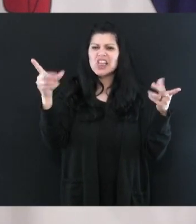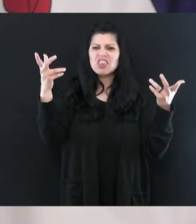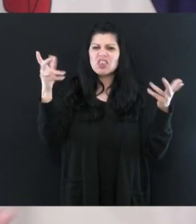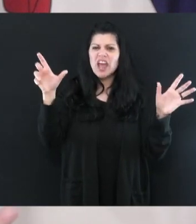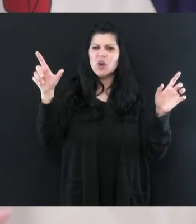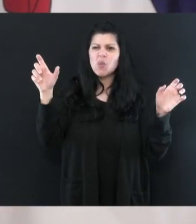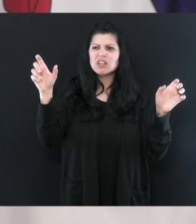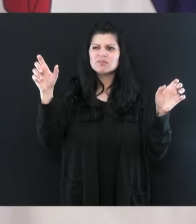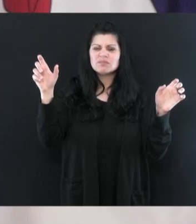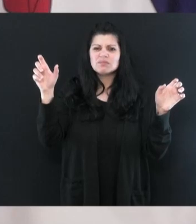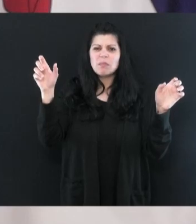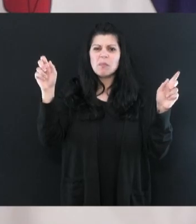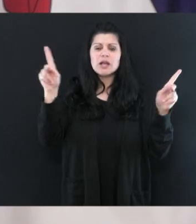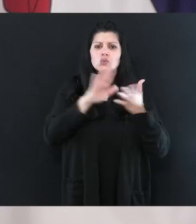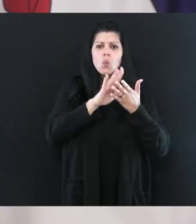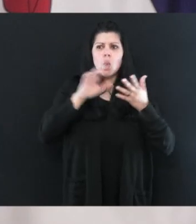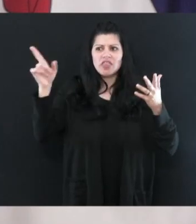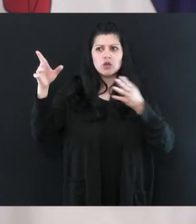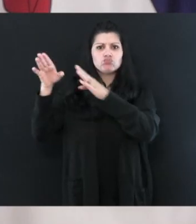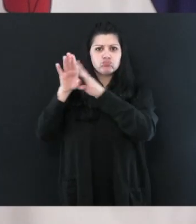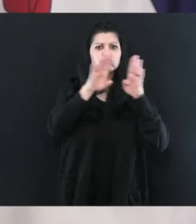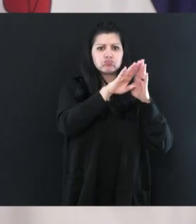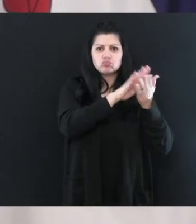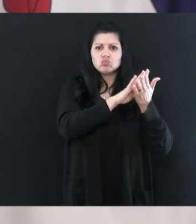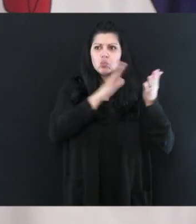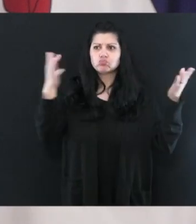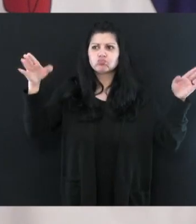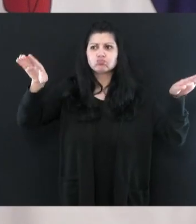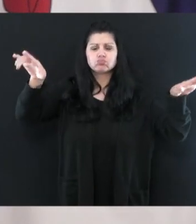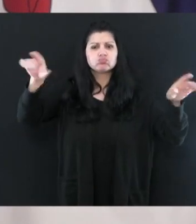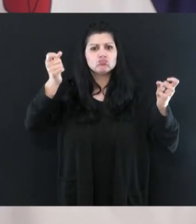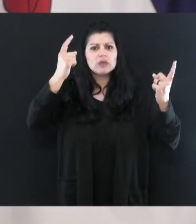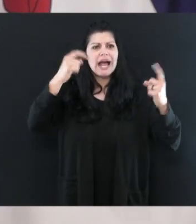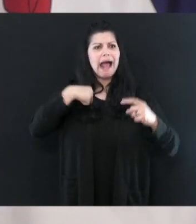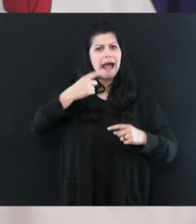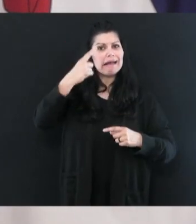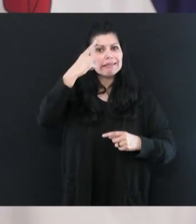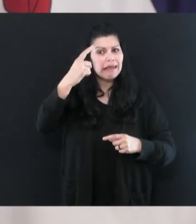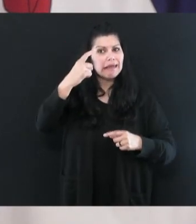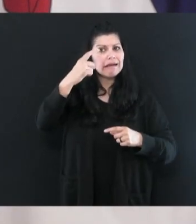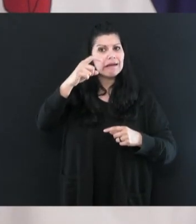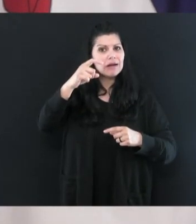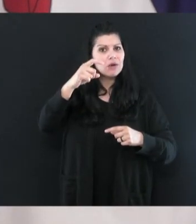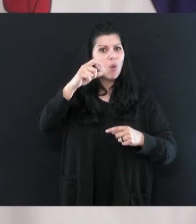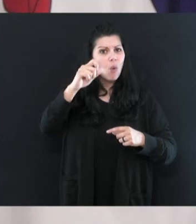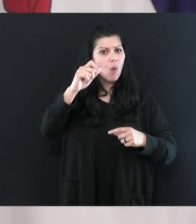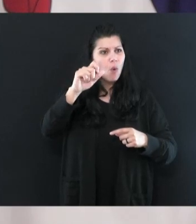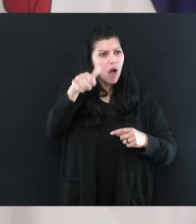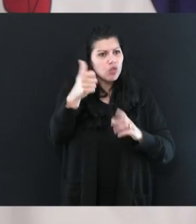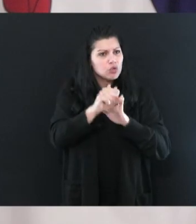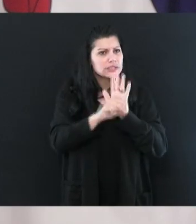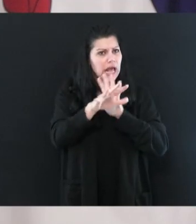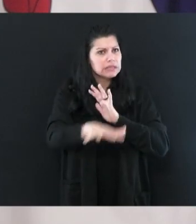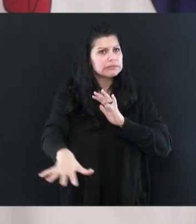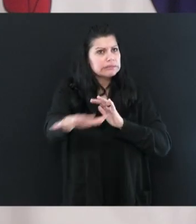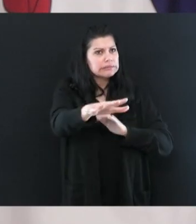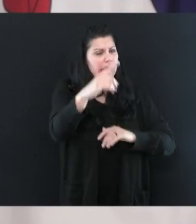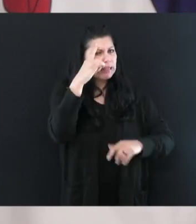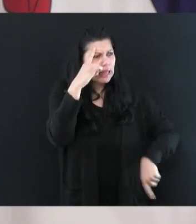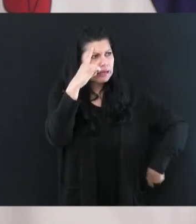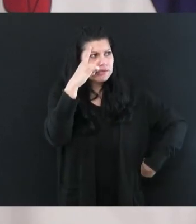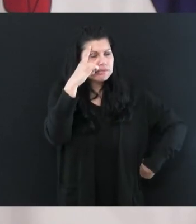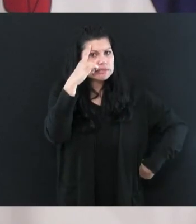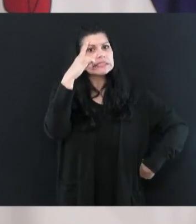is back in school in some way or another. Now, don't hold me to every specific, but